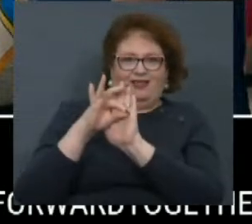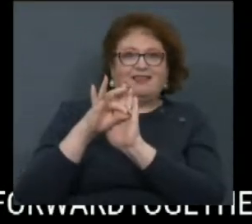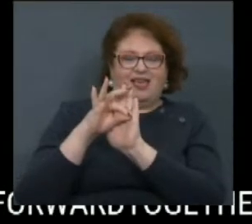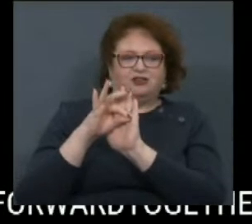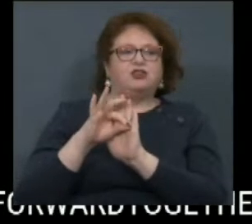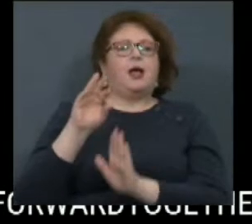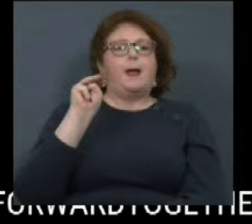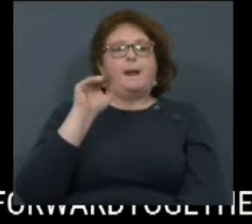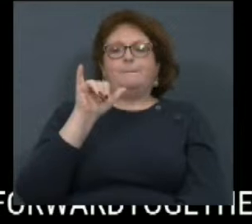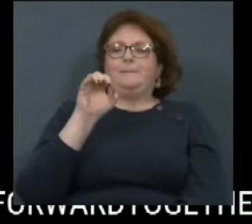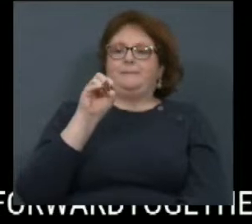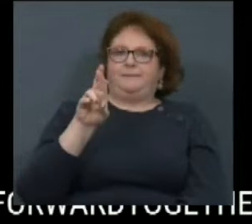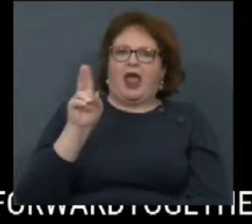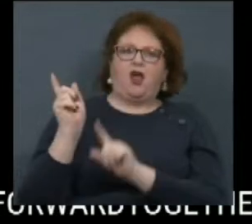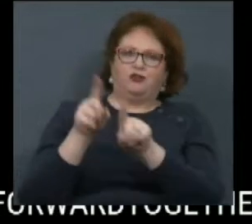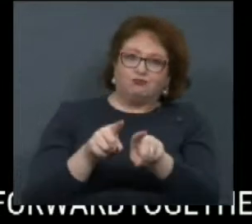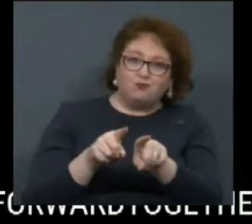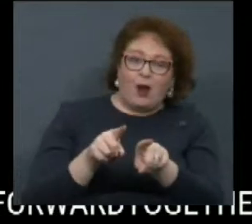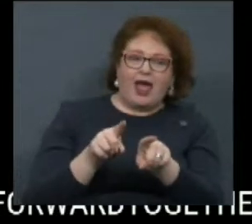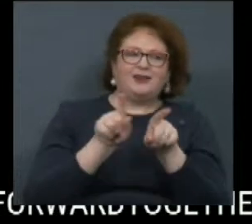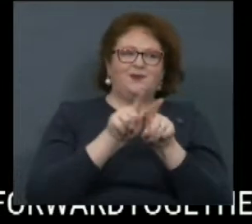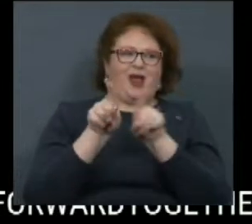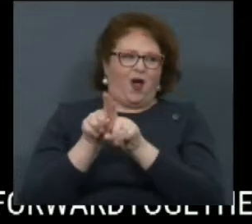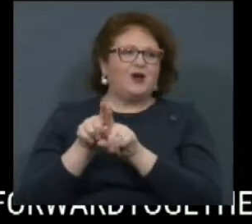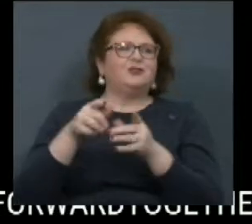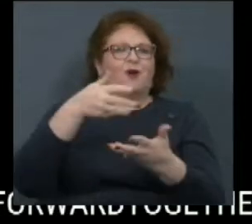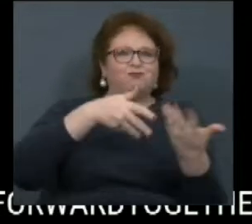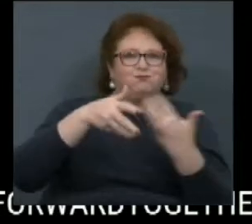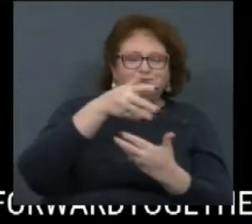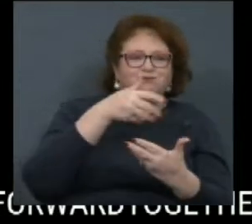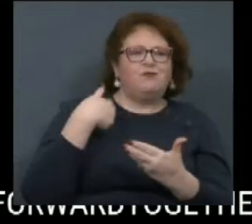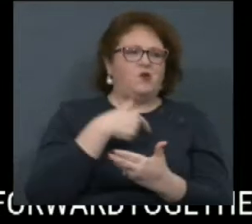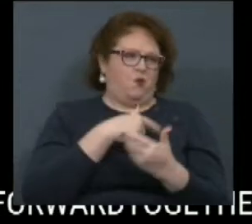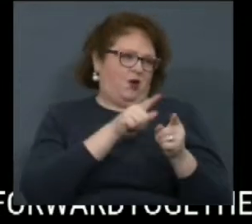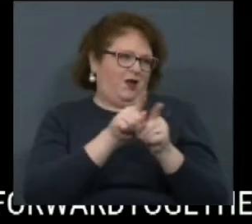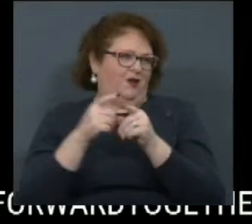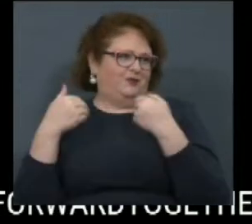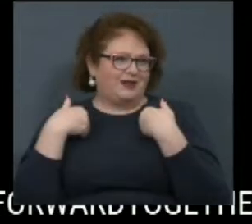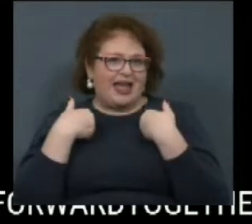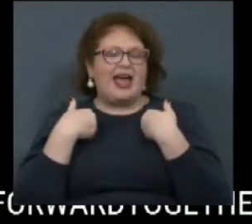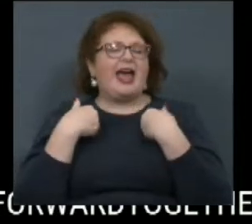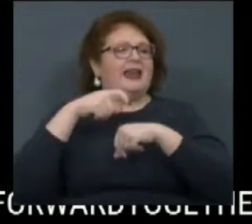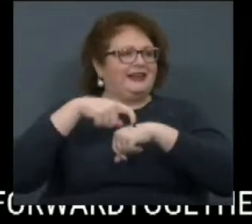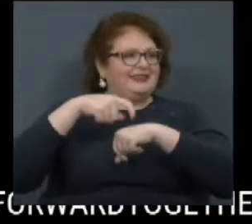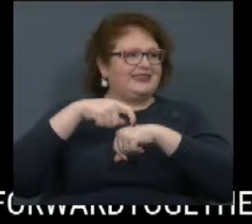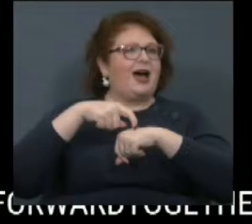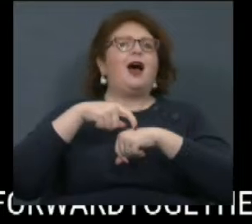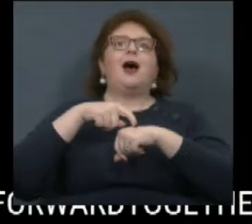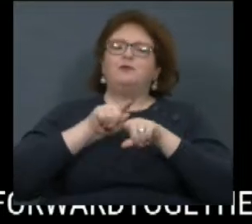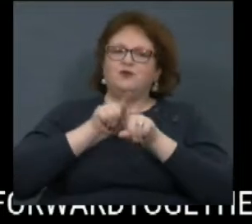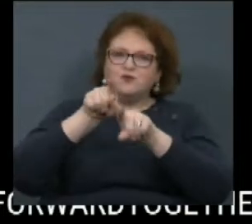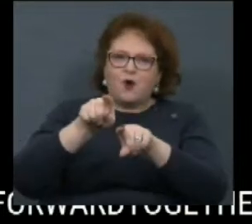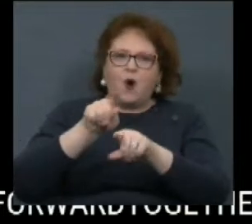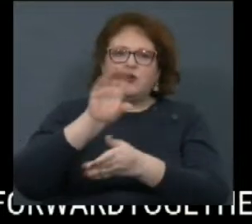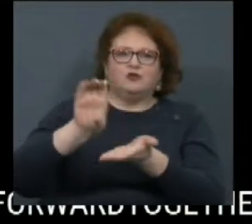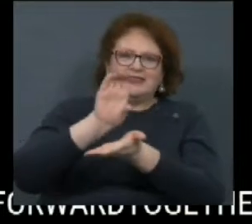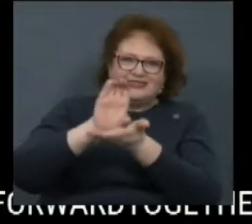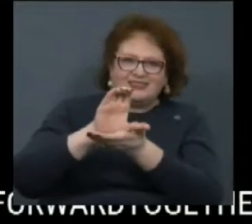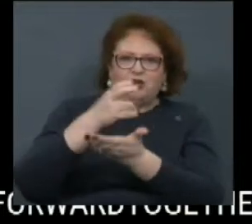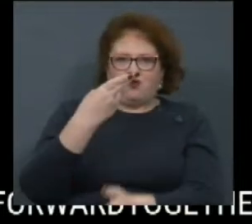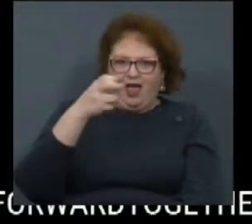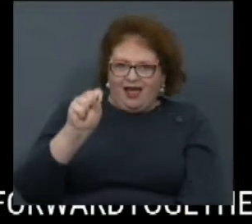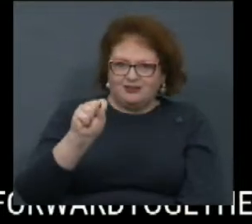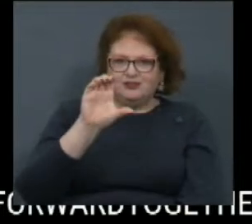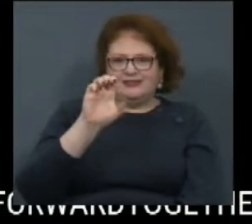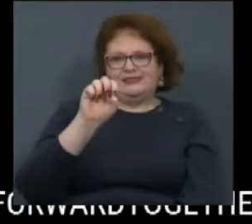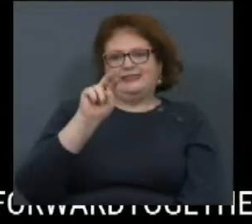also did many things. We went, of course, we had lots of time to go visit again Central High. We went there so